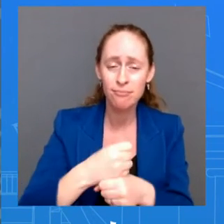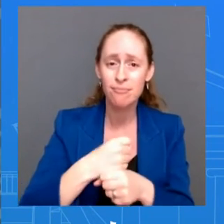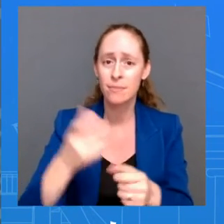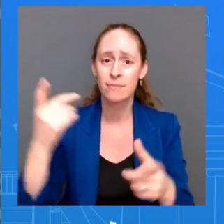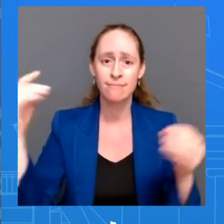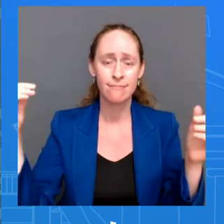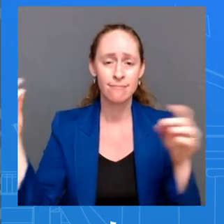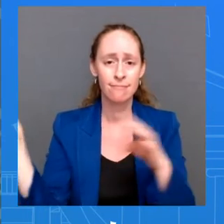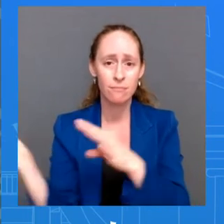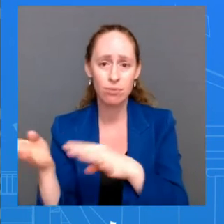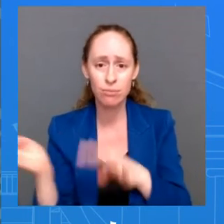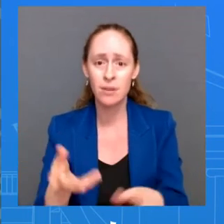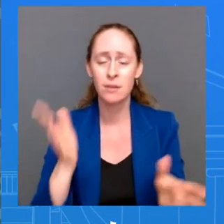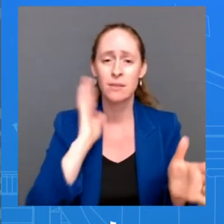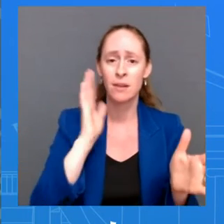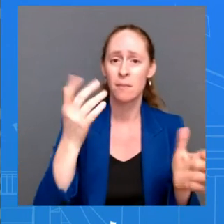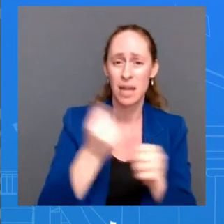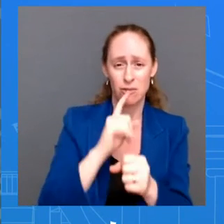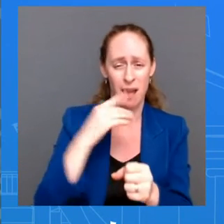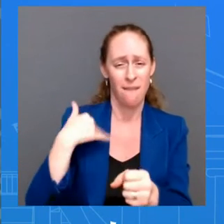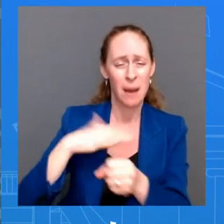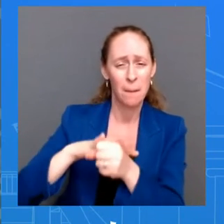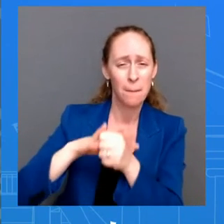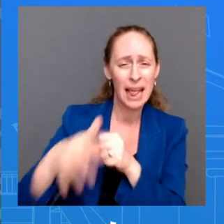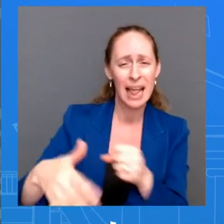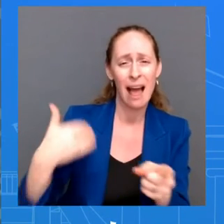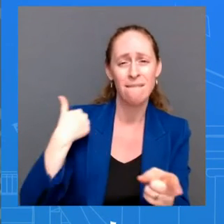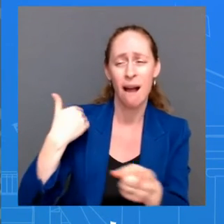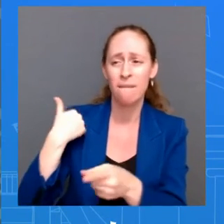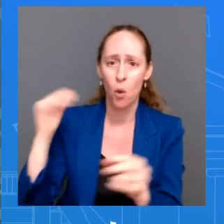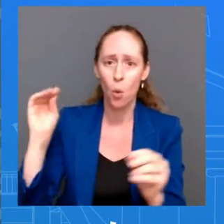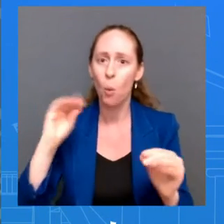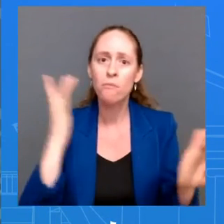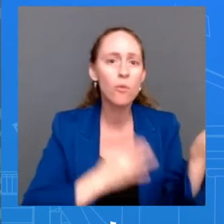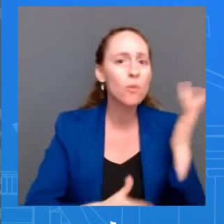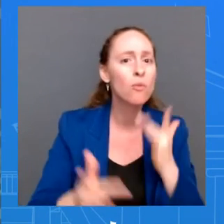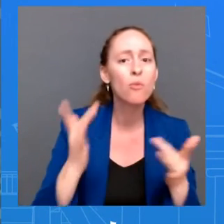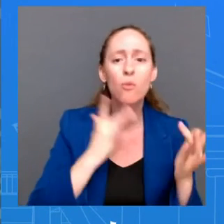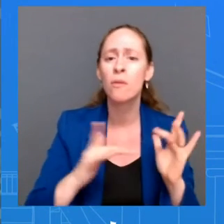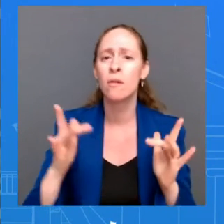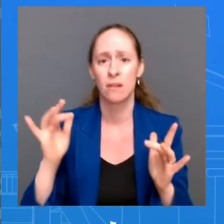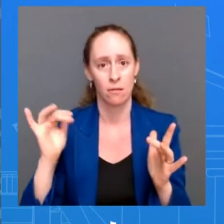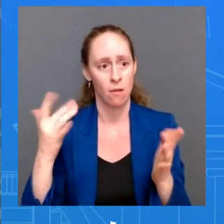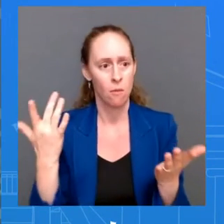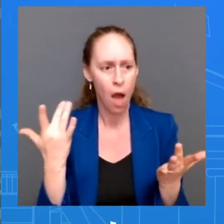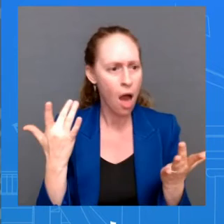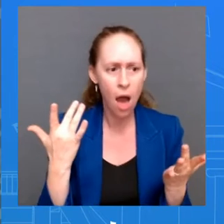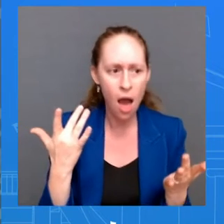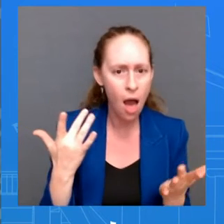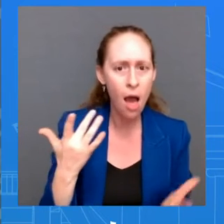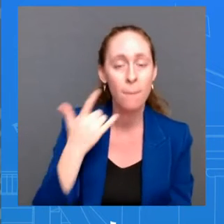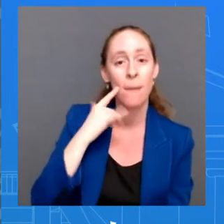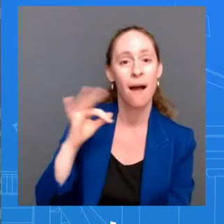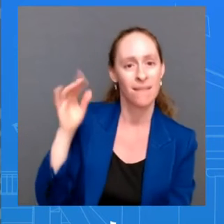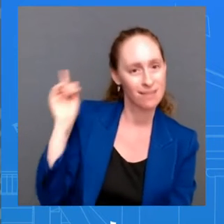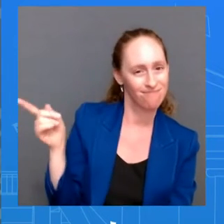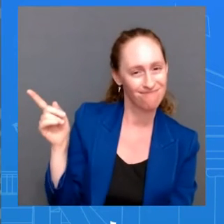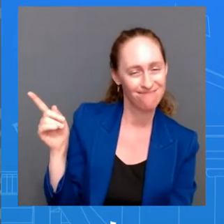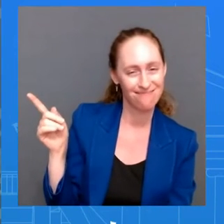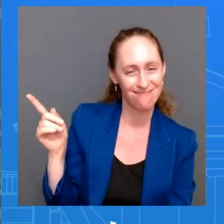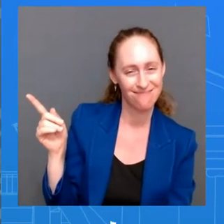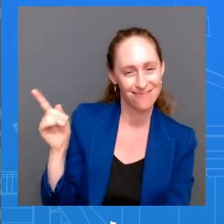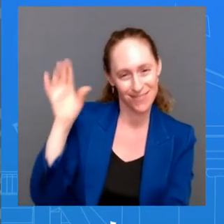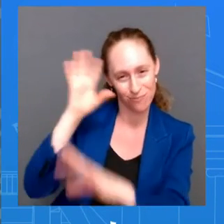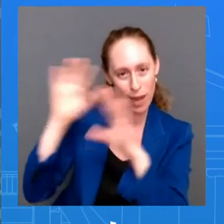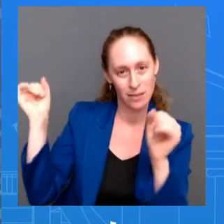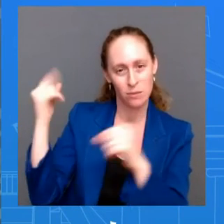of these things are the work that are because of the work that the president has been doing. So we're going to continue those efforts. We're going to continue to